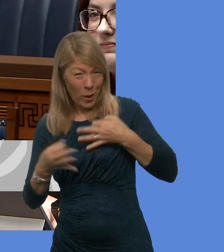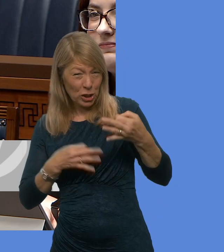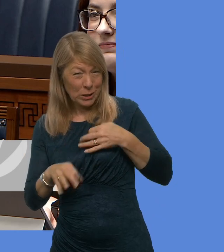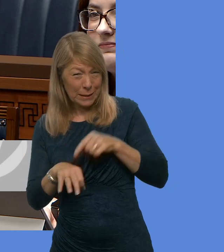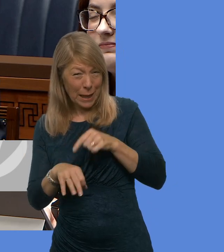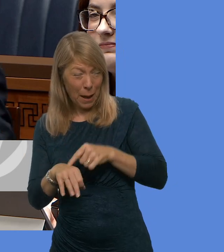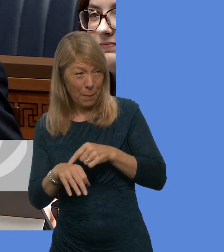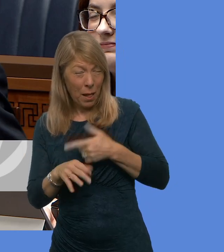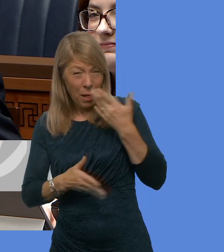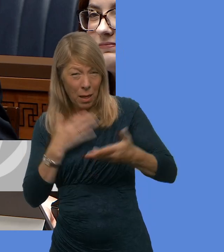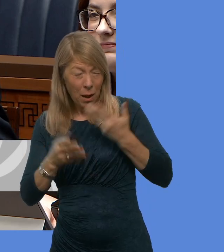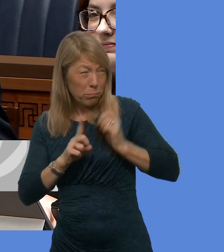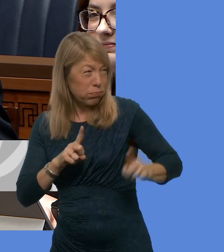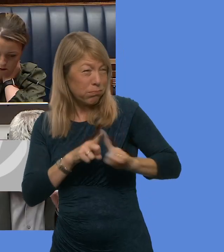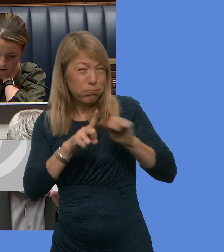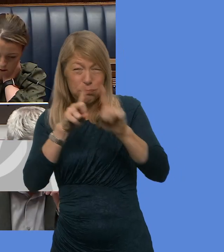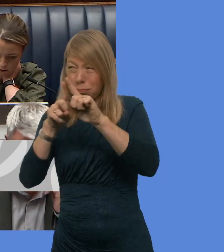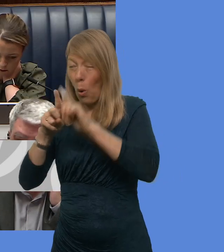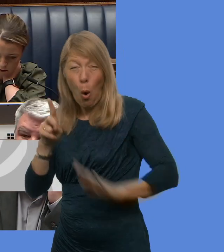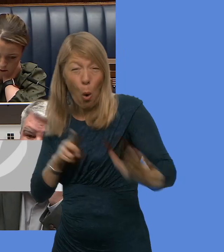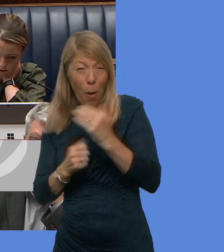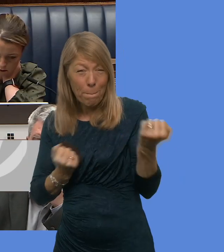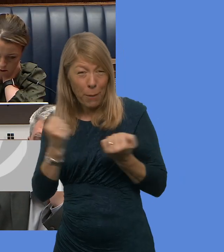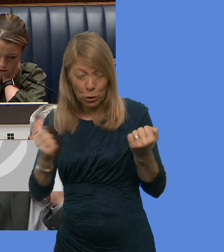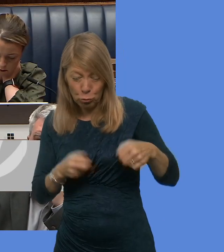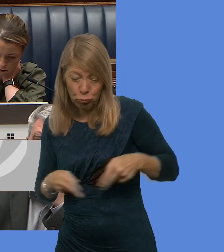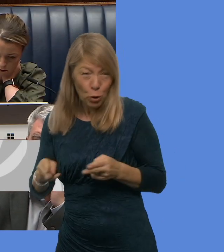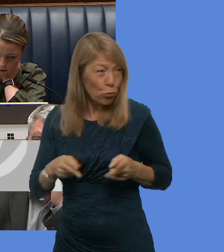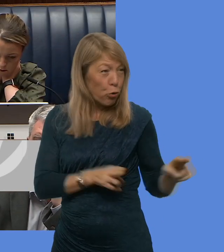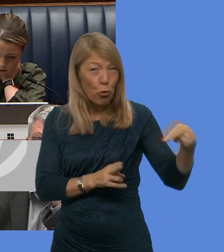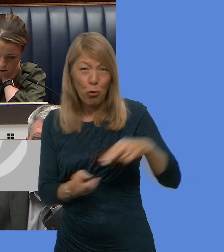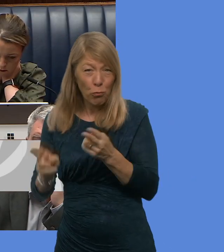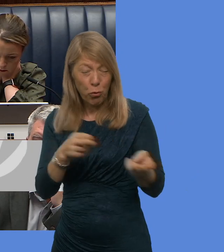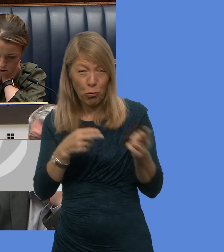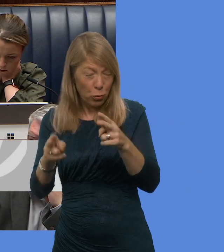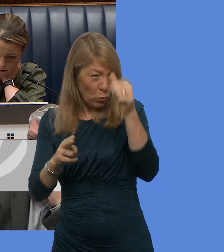country. It really is, and I'm not sure it benefits question time as well.